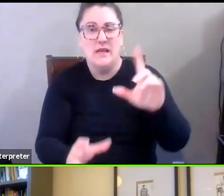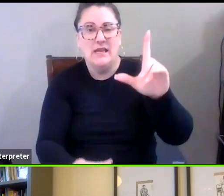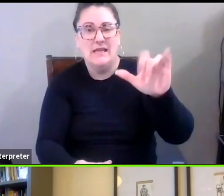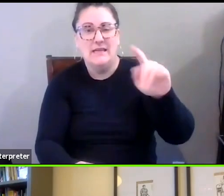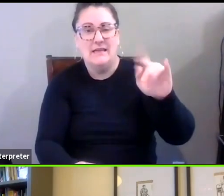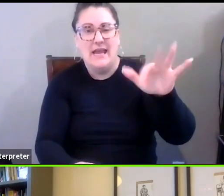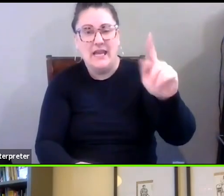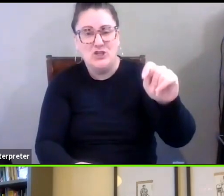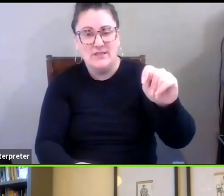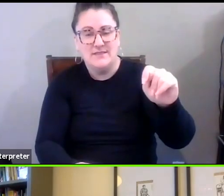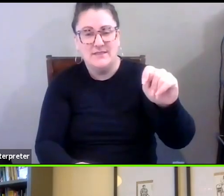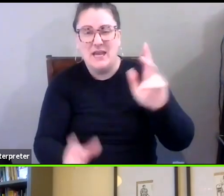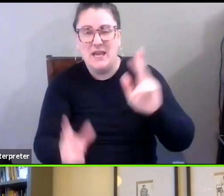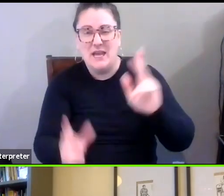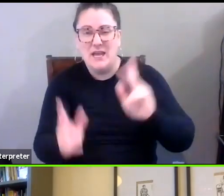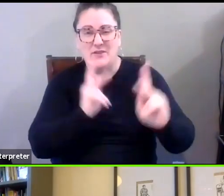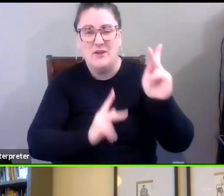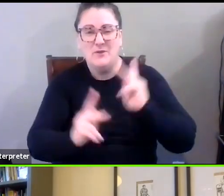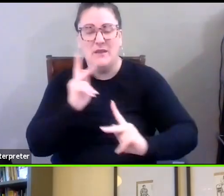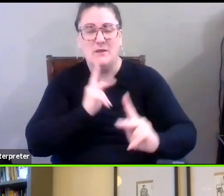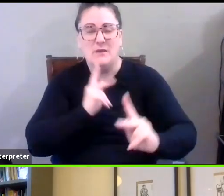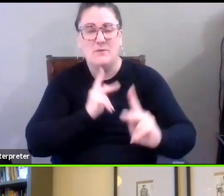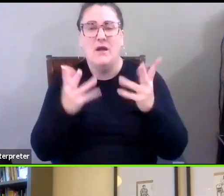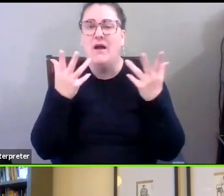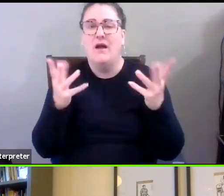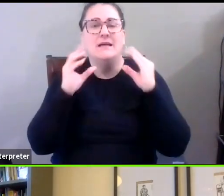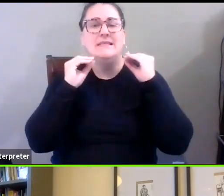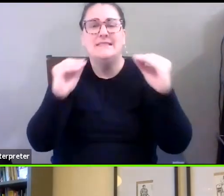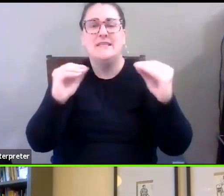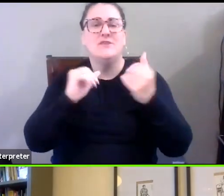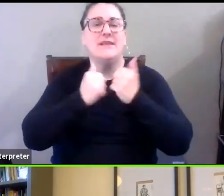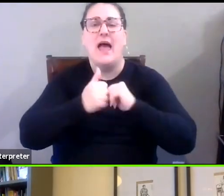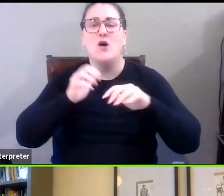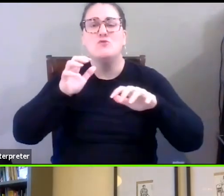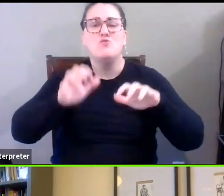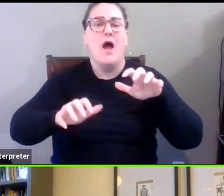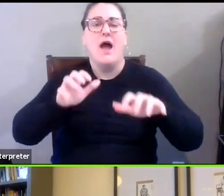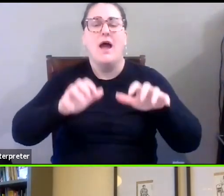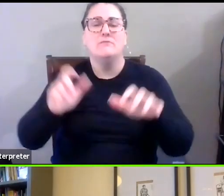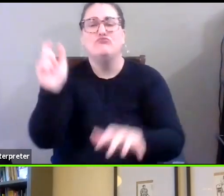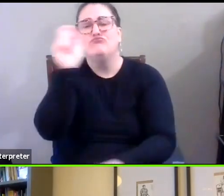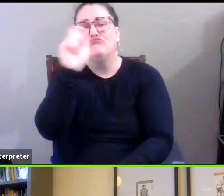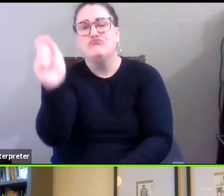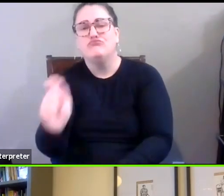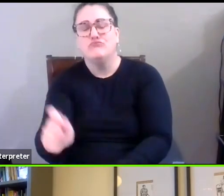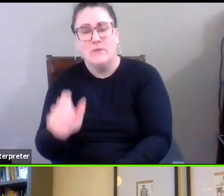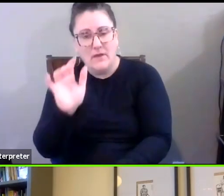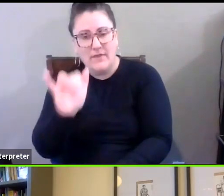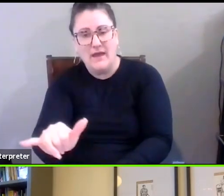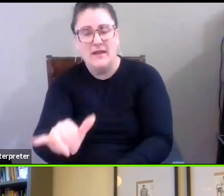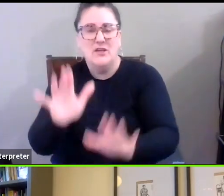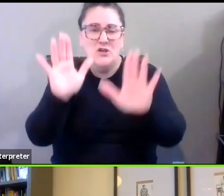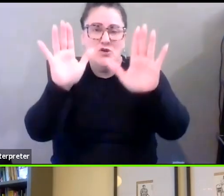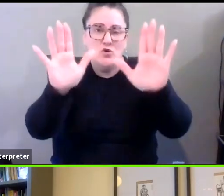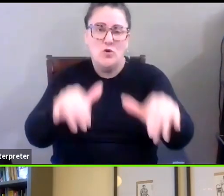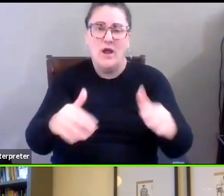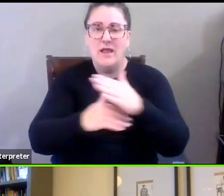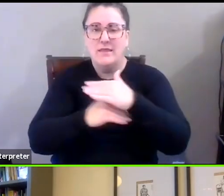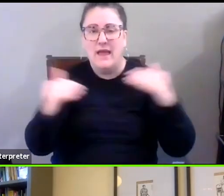agents, the people who profess to teach us how to write to begin with, all that at all the grade levels,